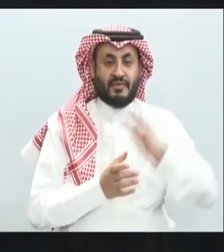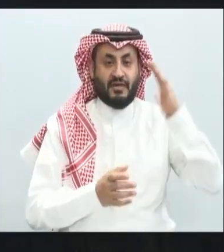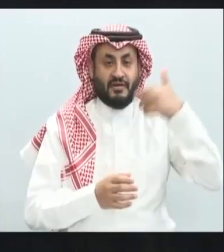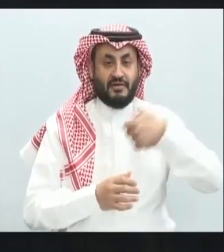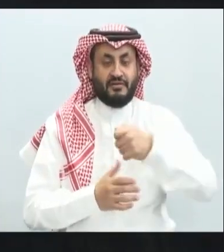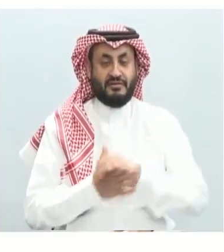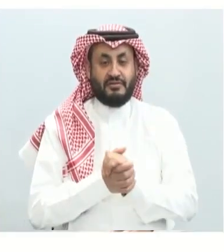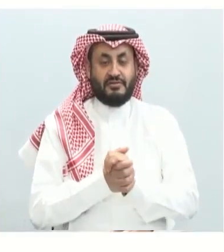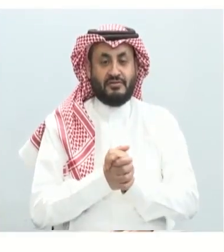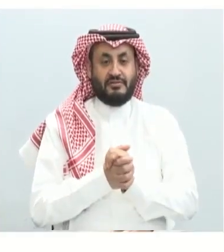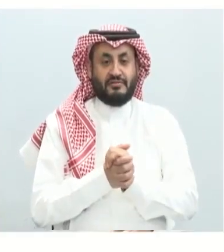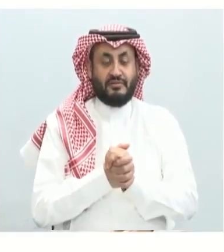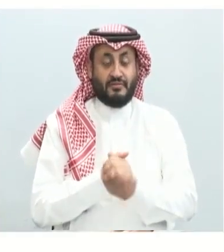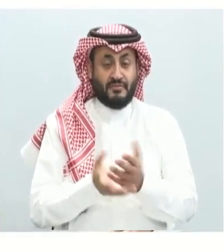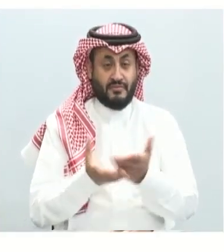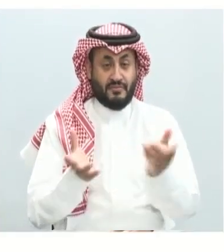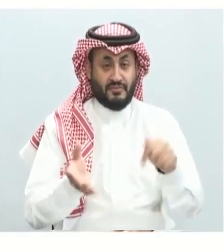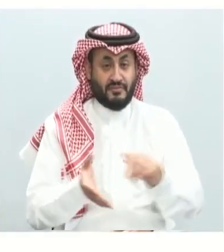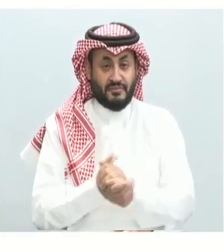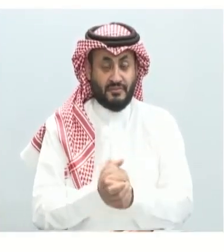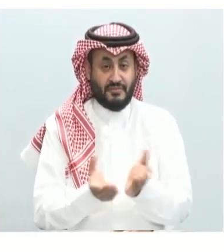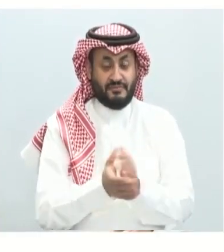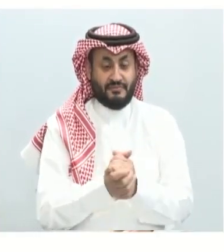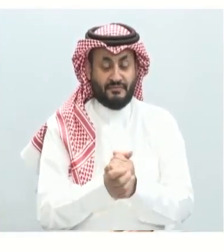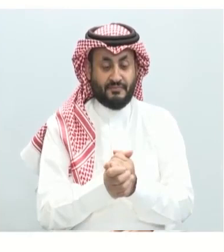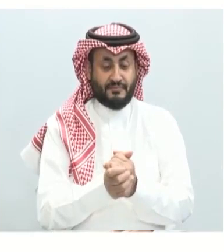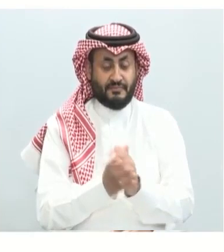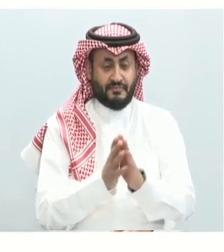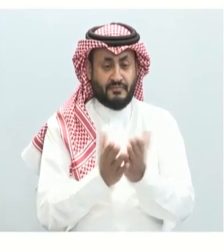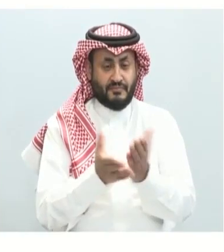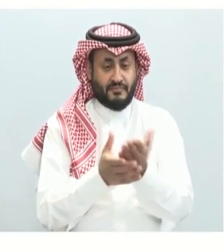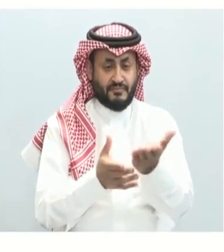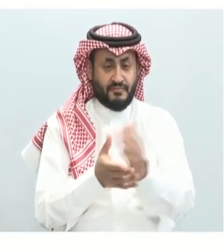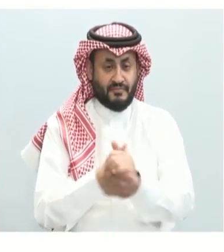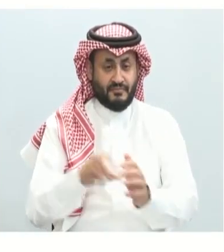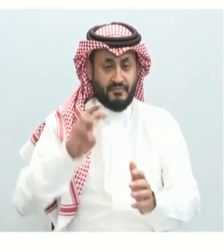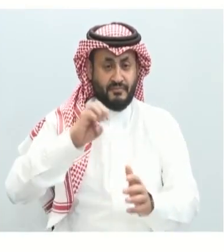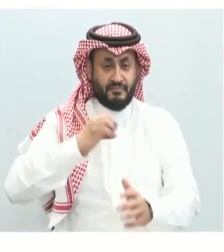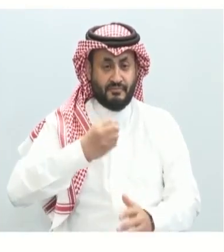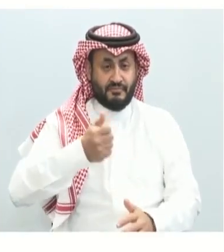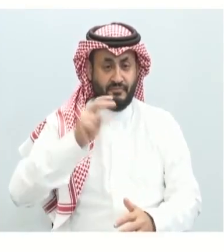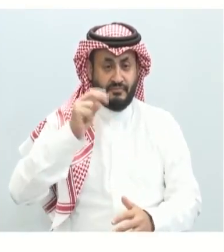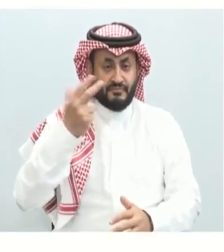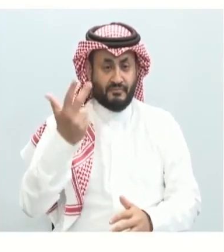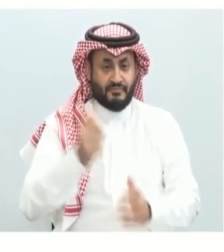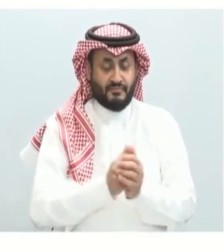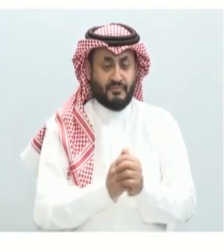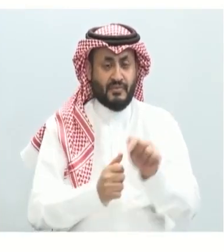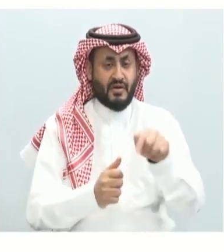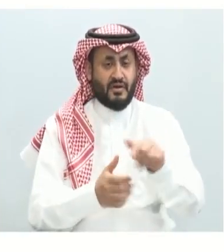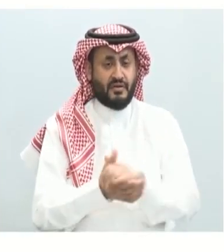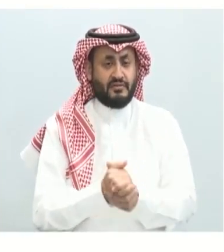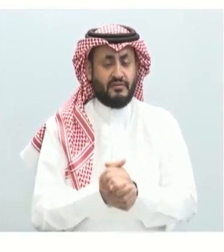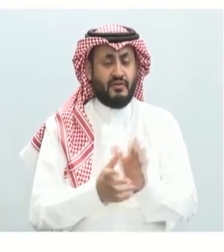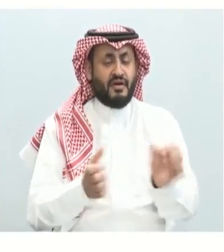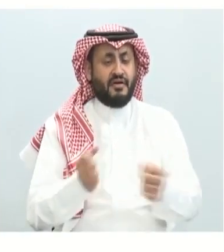Assalamu alaikum wa rahmatullahi wa barakatuh. Welcome everyone in today's class. Our textbook is Weekend 3, and today, inshallah,